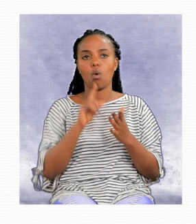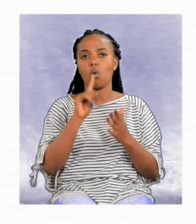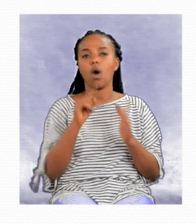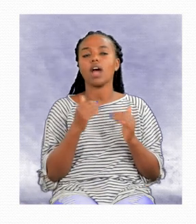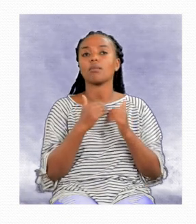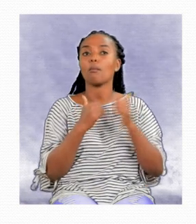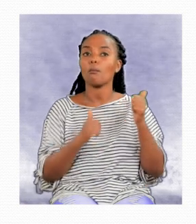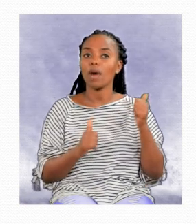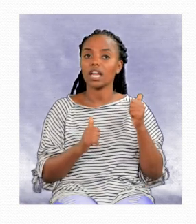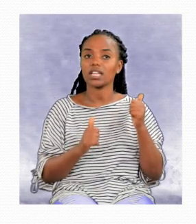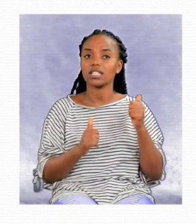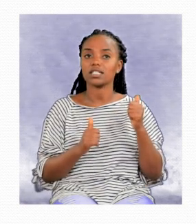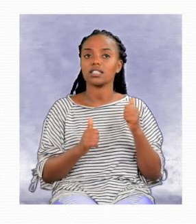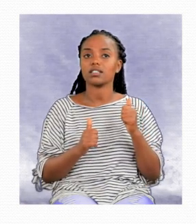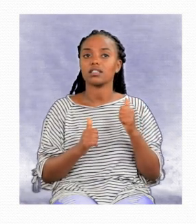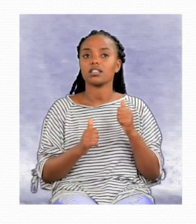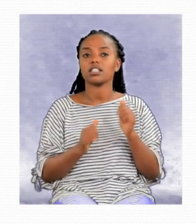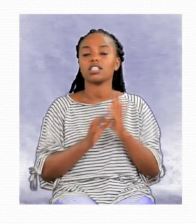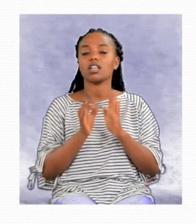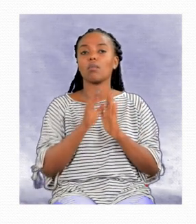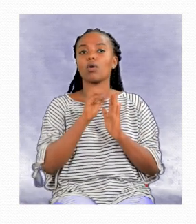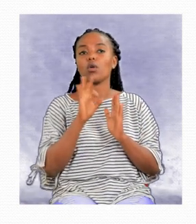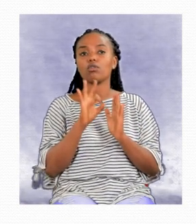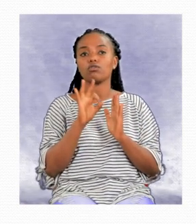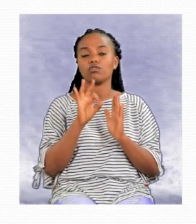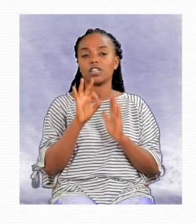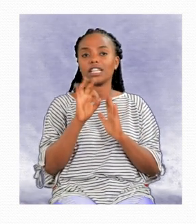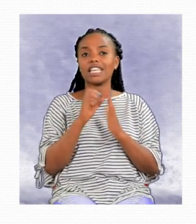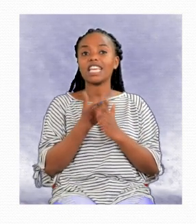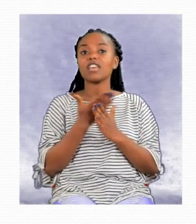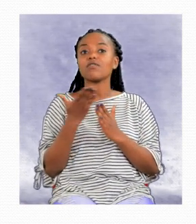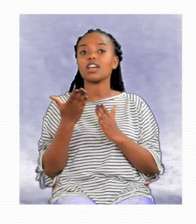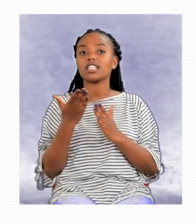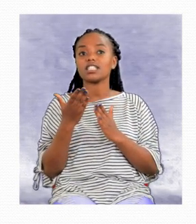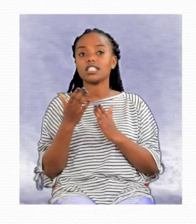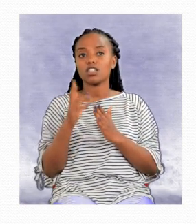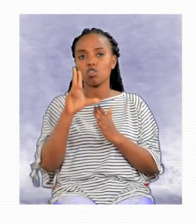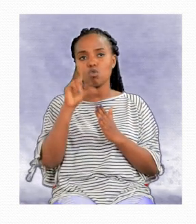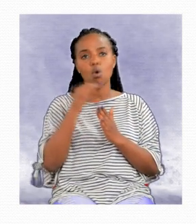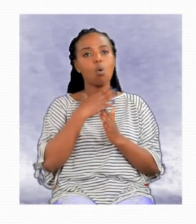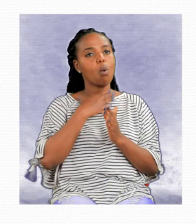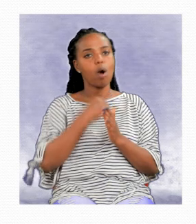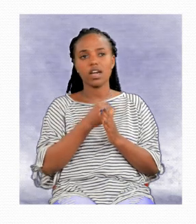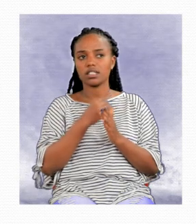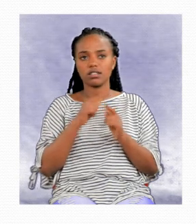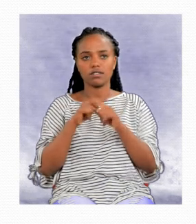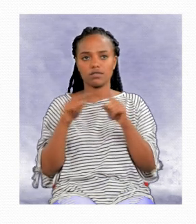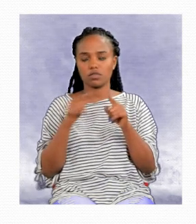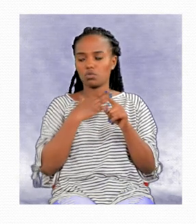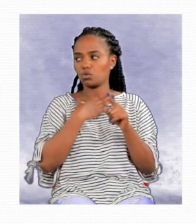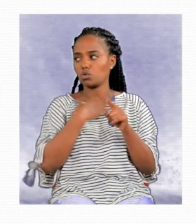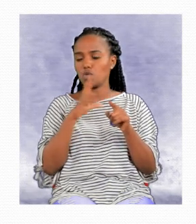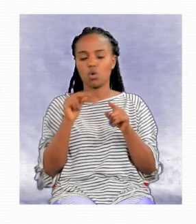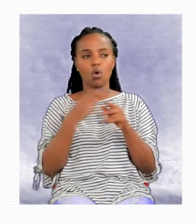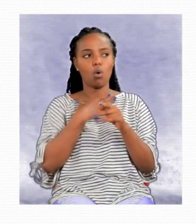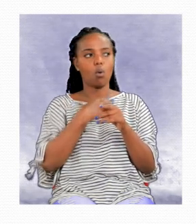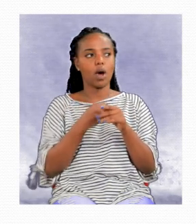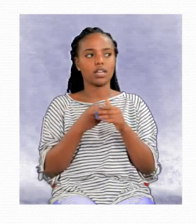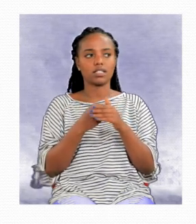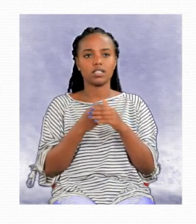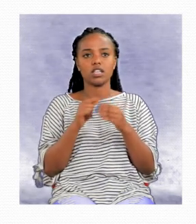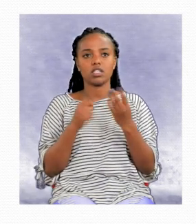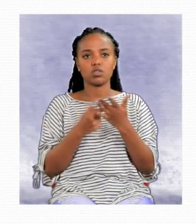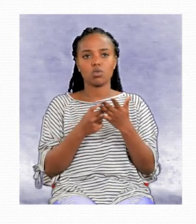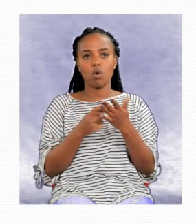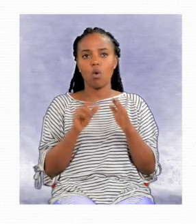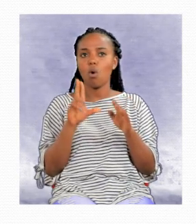1 minus number of event, no white ball, the different way of selecting no white ball. So